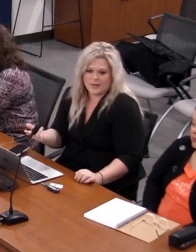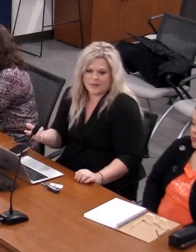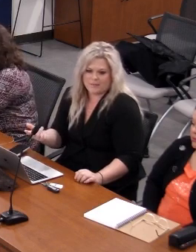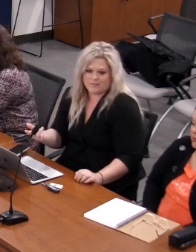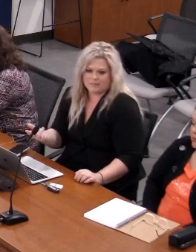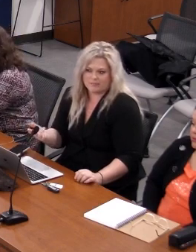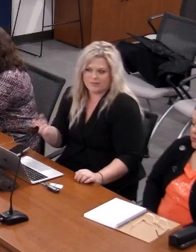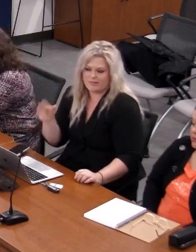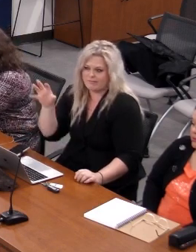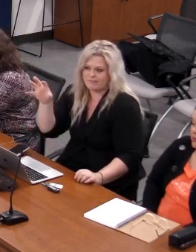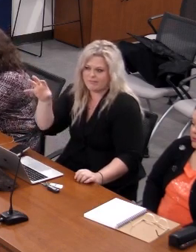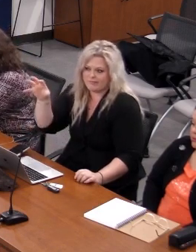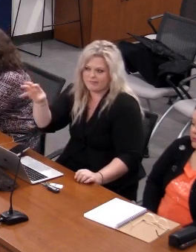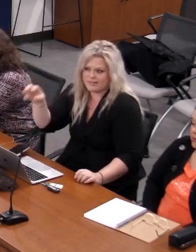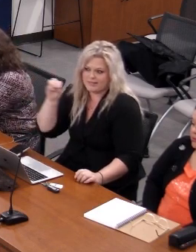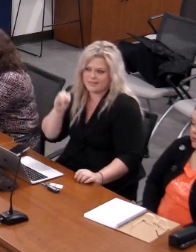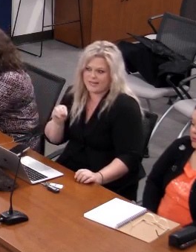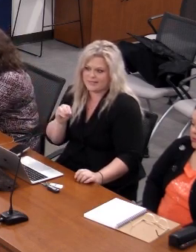teachers,